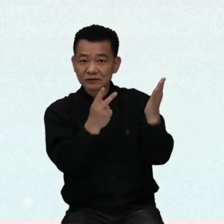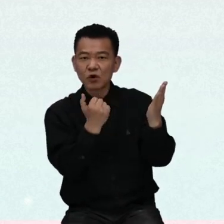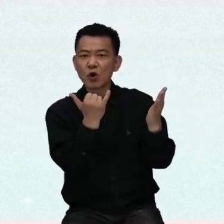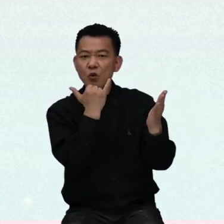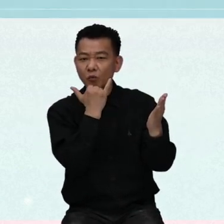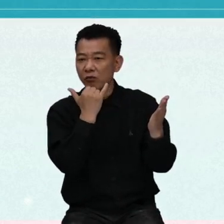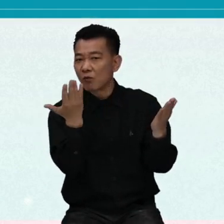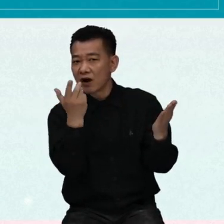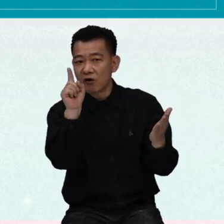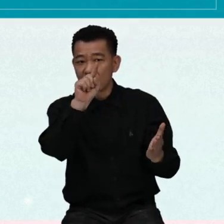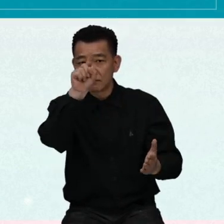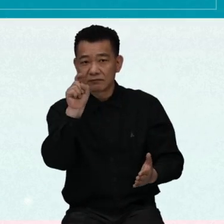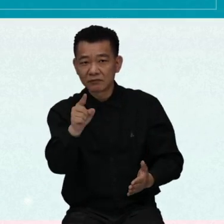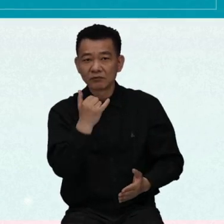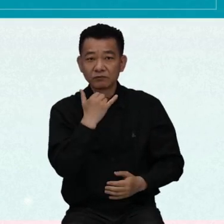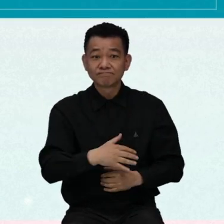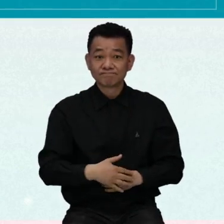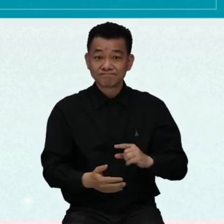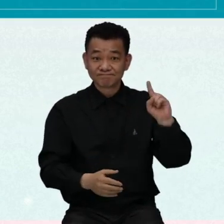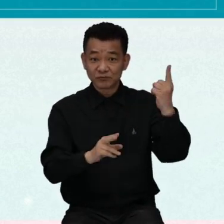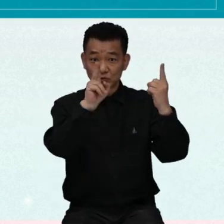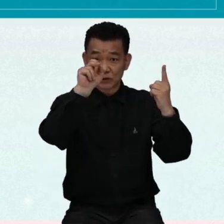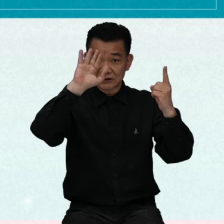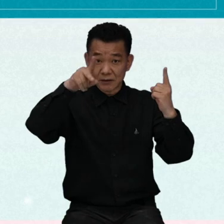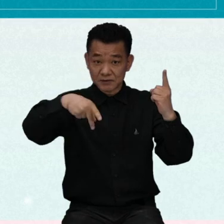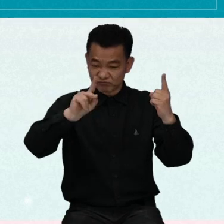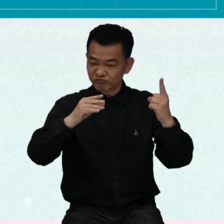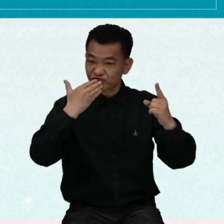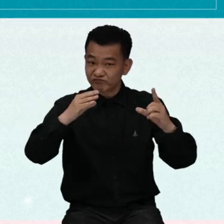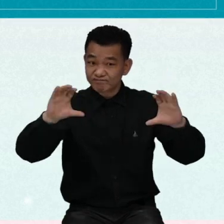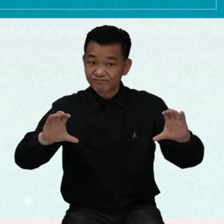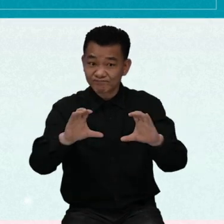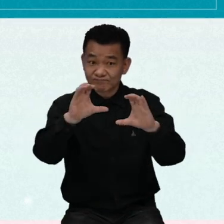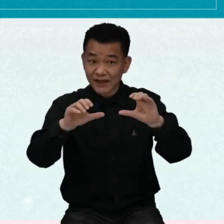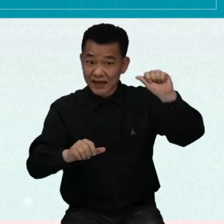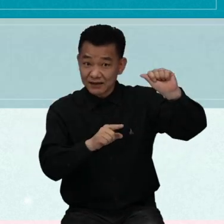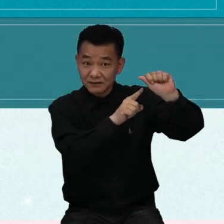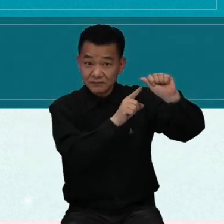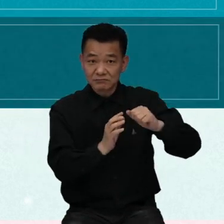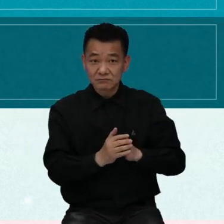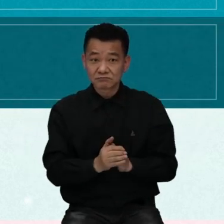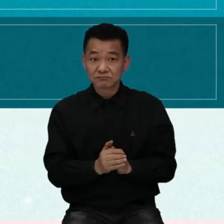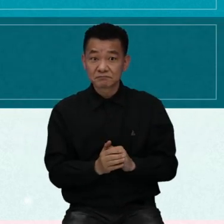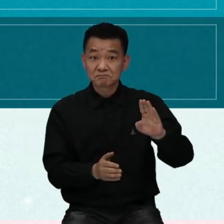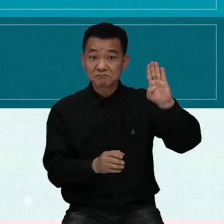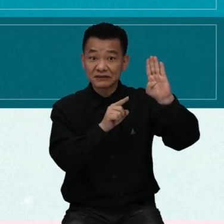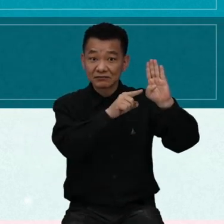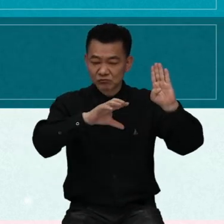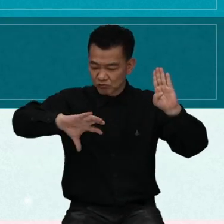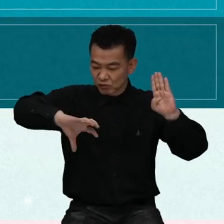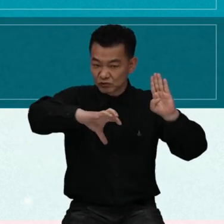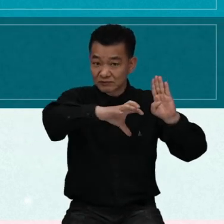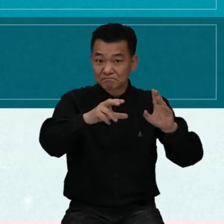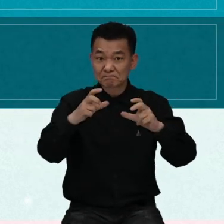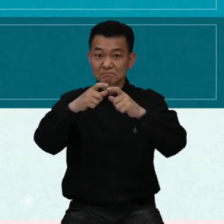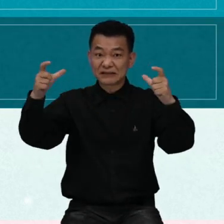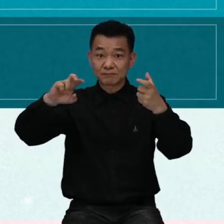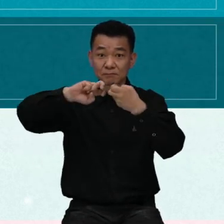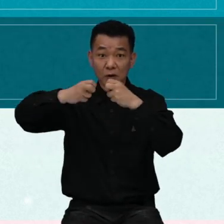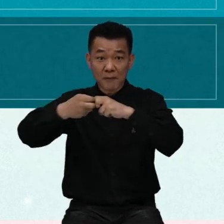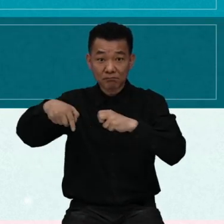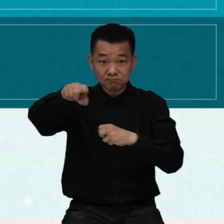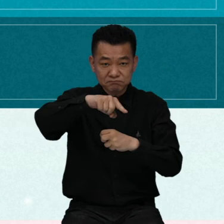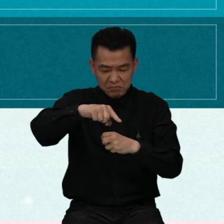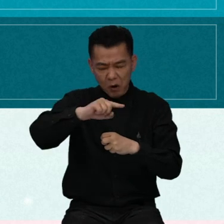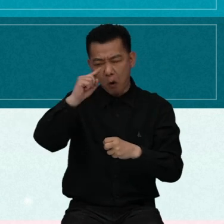CRPD? A. It is an article to implement the UN CRPD. B. States parties submit the report